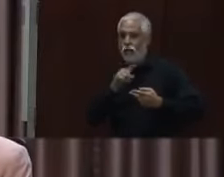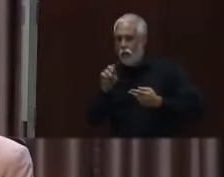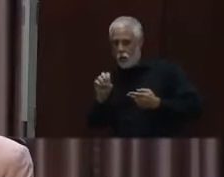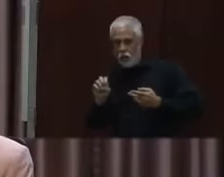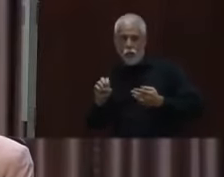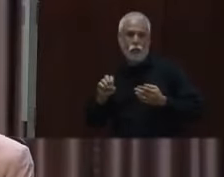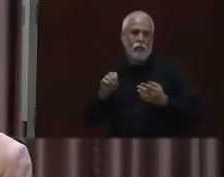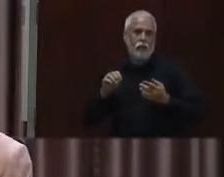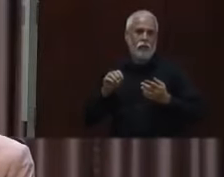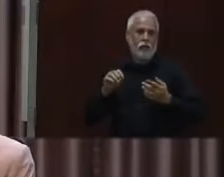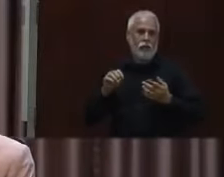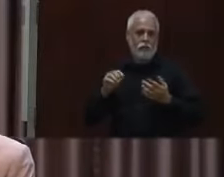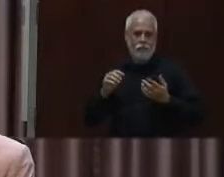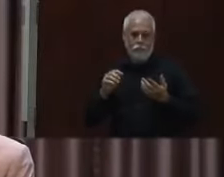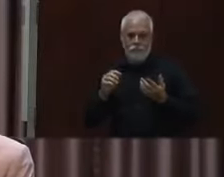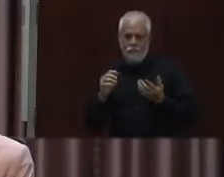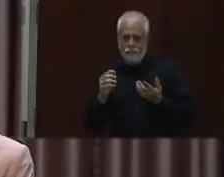and